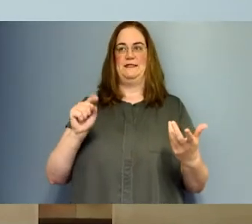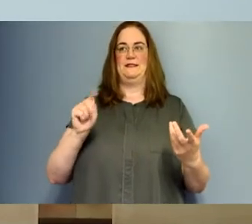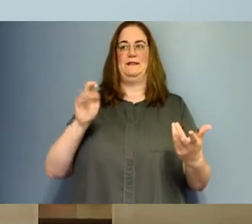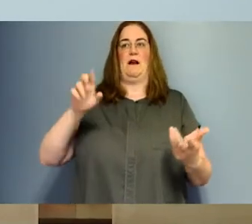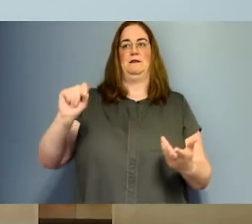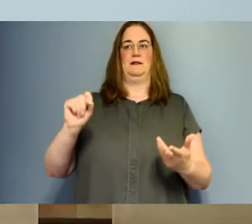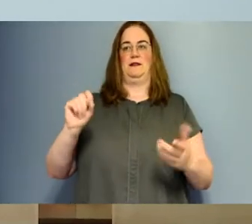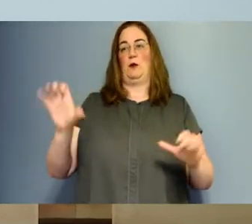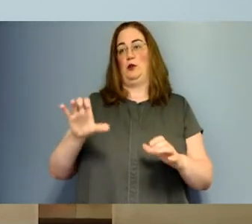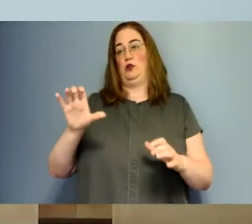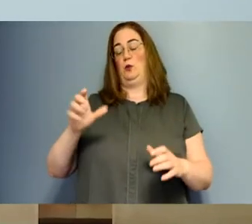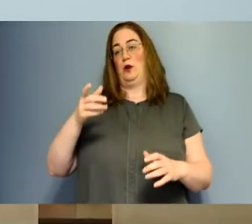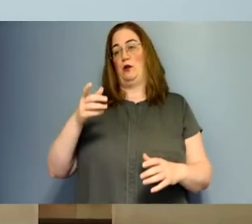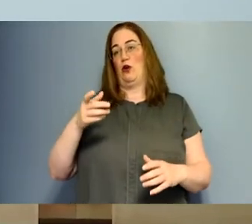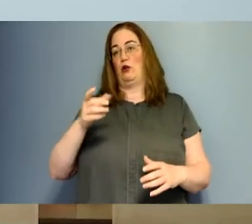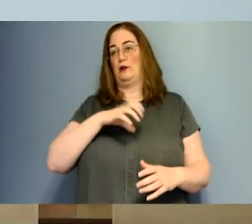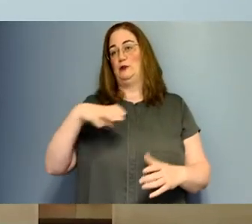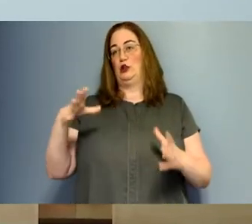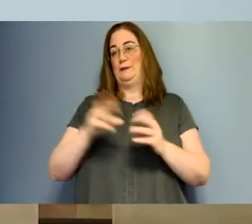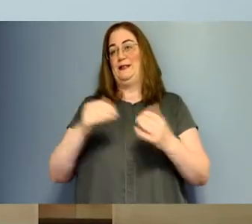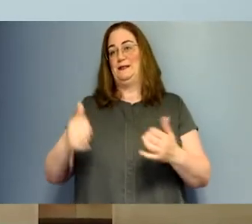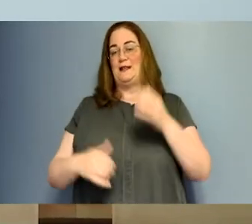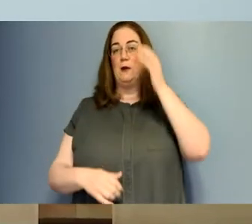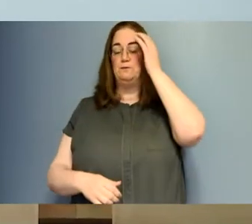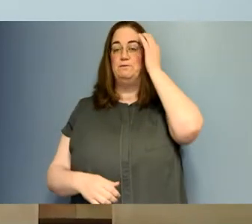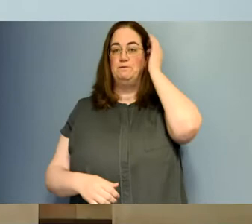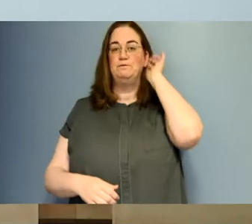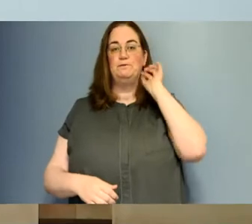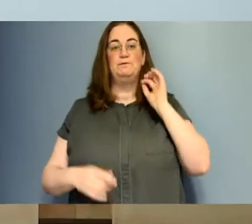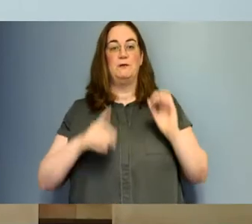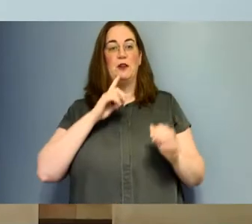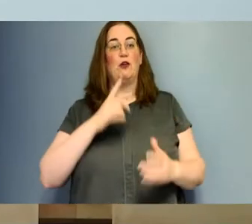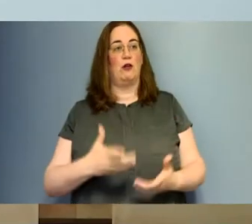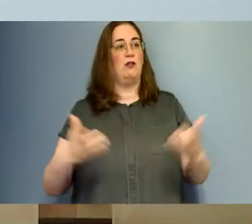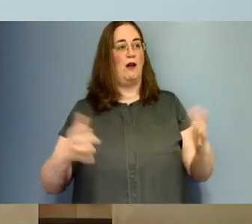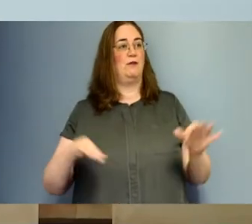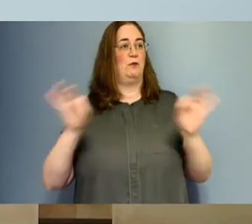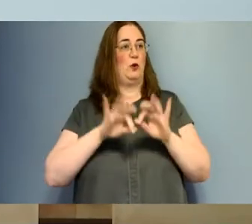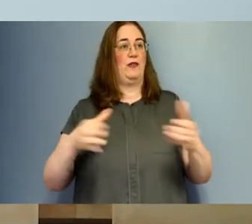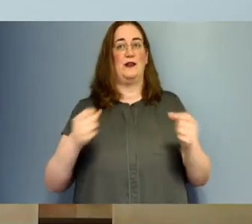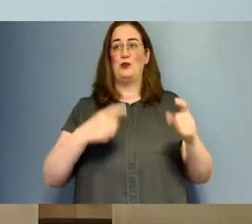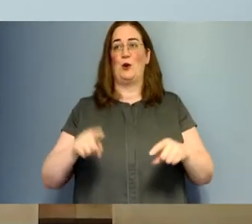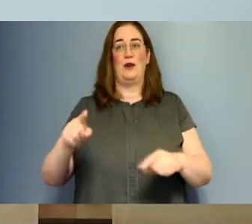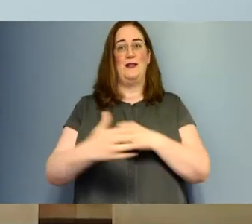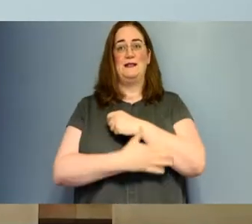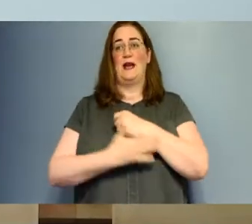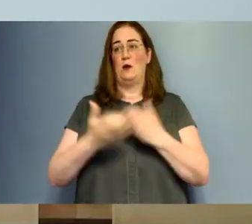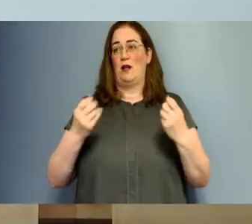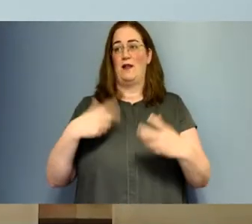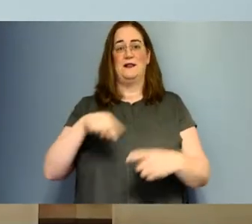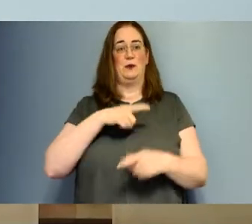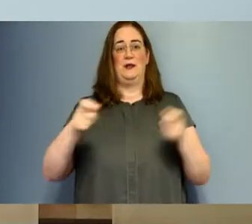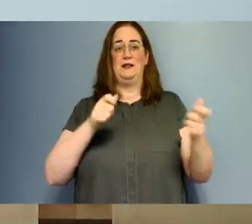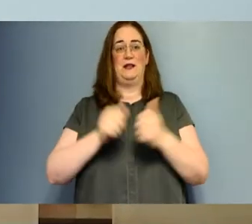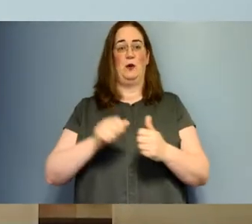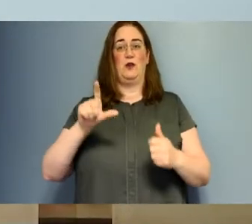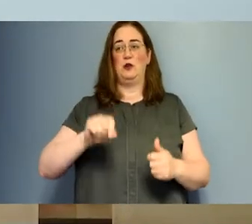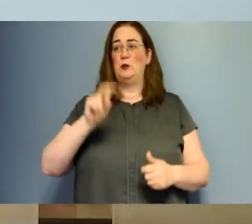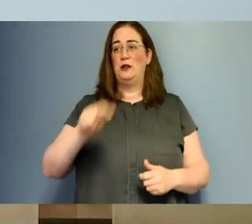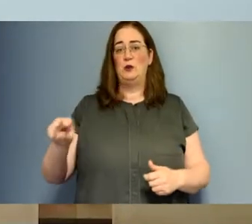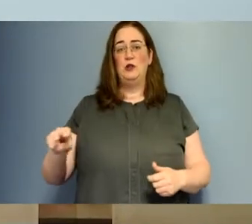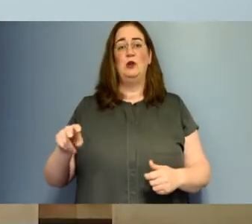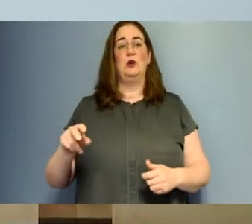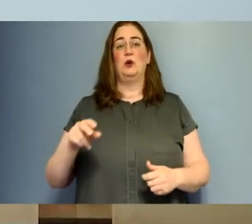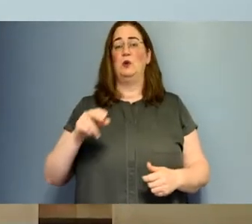our commissioner meetings now. There are a lot of important things going on in this county, a lot of things we need to deal with in 2022.